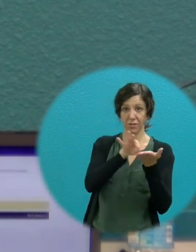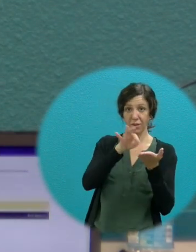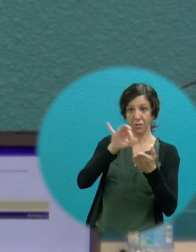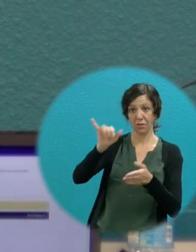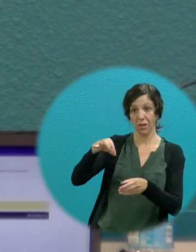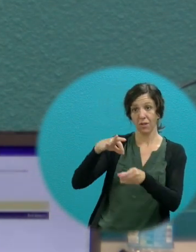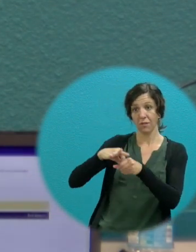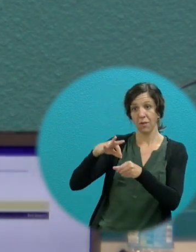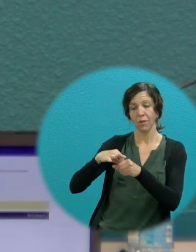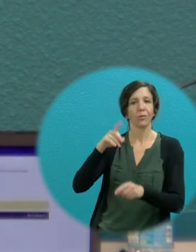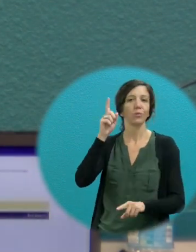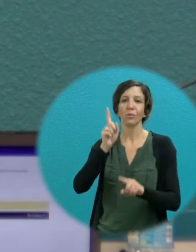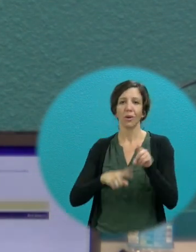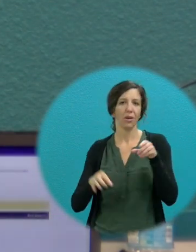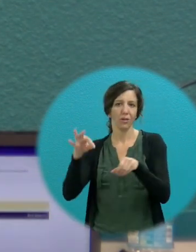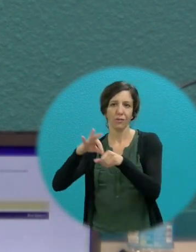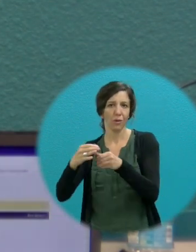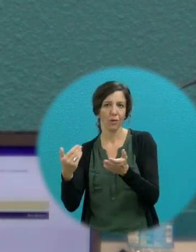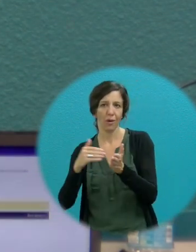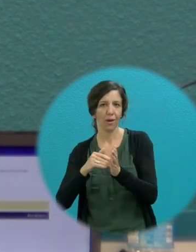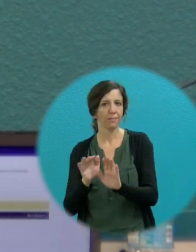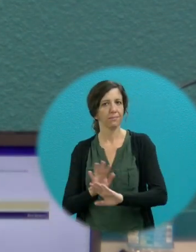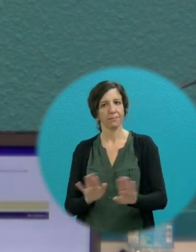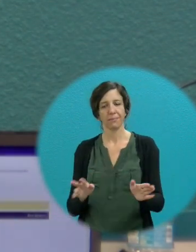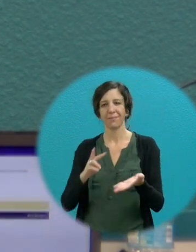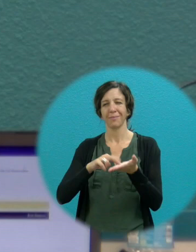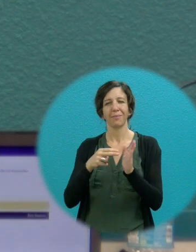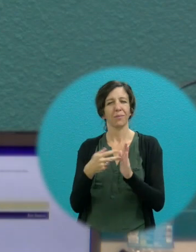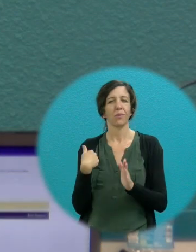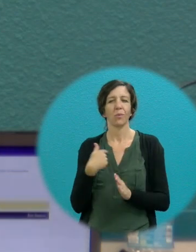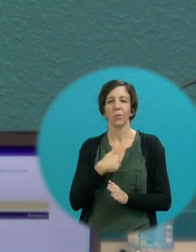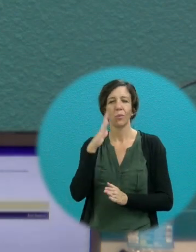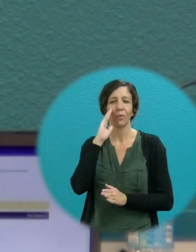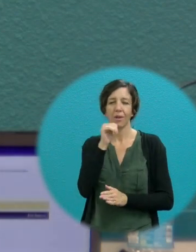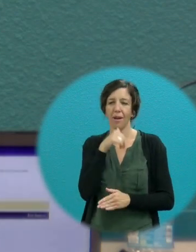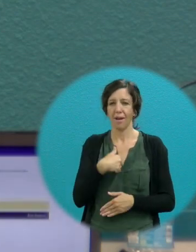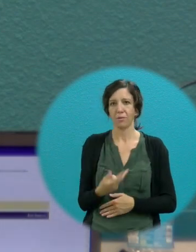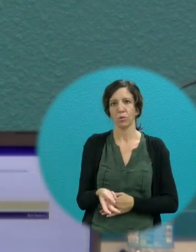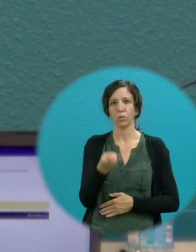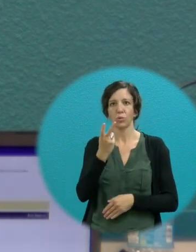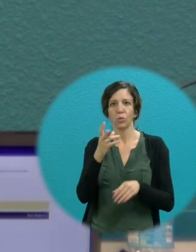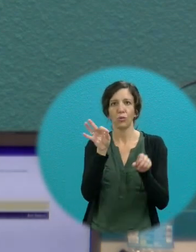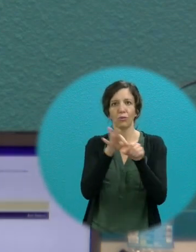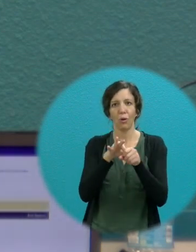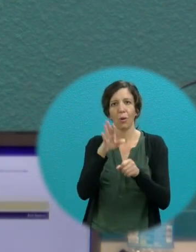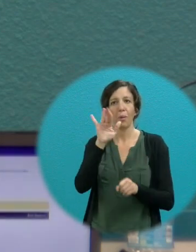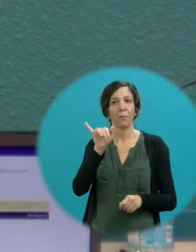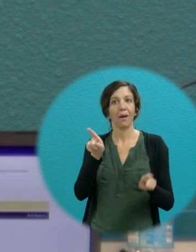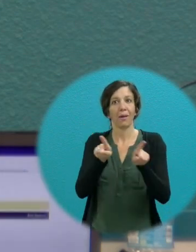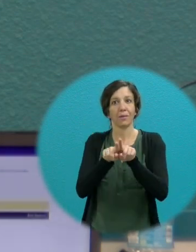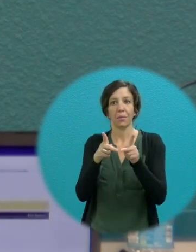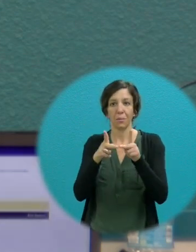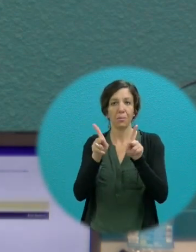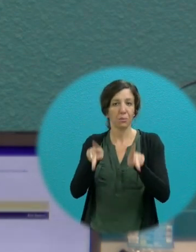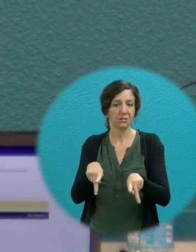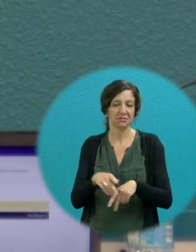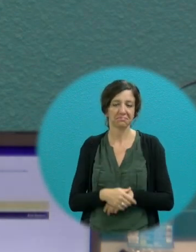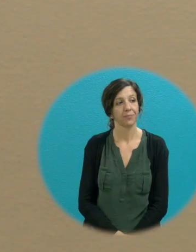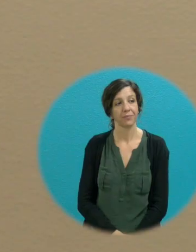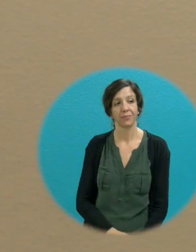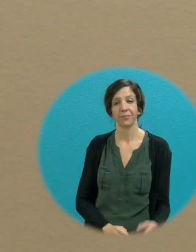once we mark it into our system, they can't cast another ballot. So there's never going to be a duplicate voting